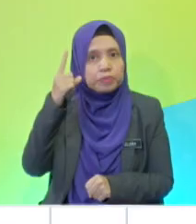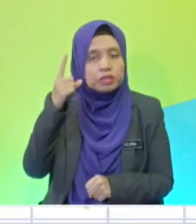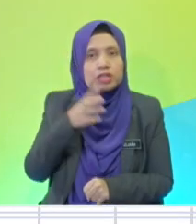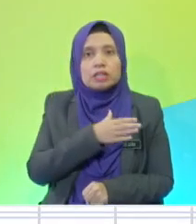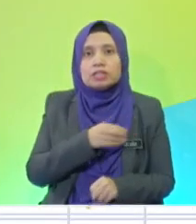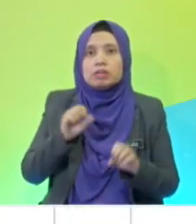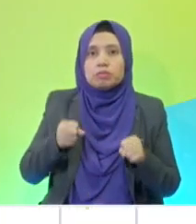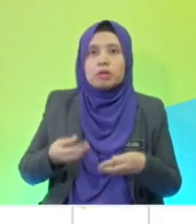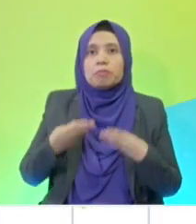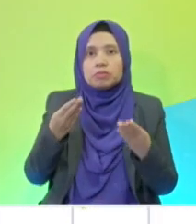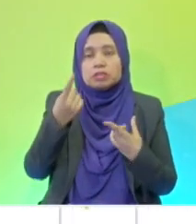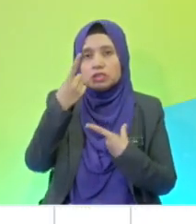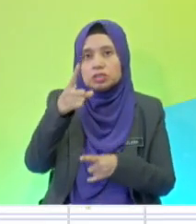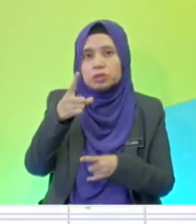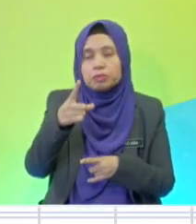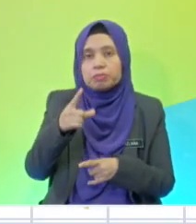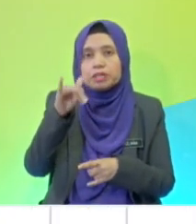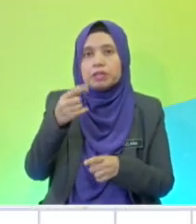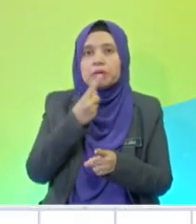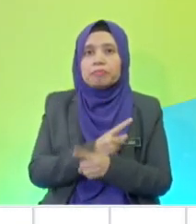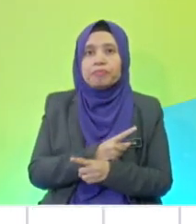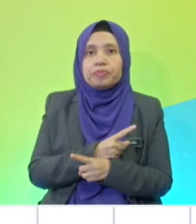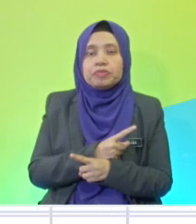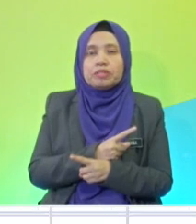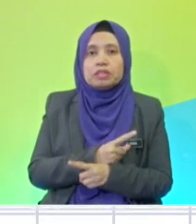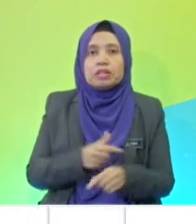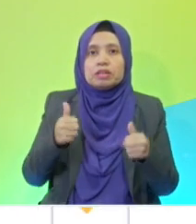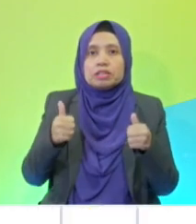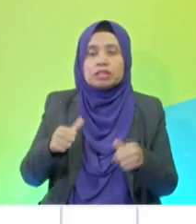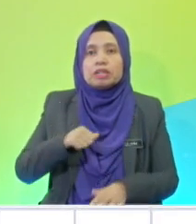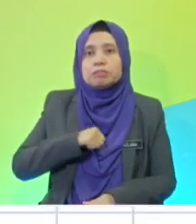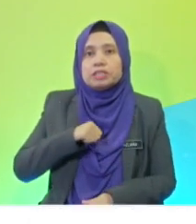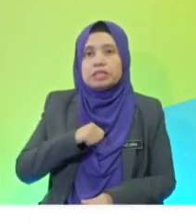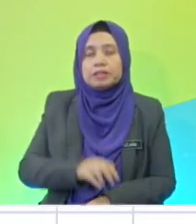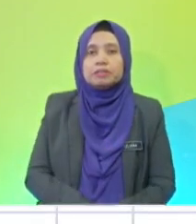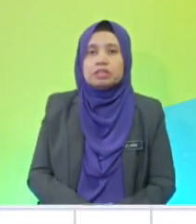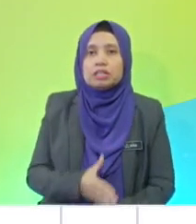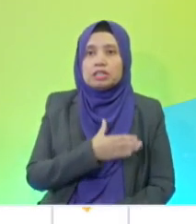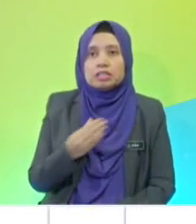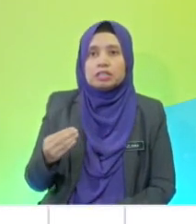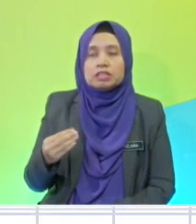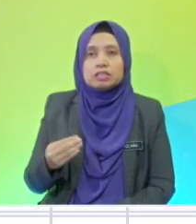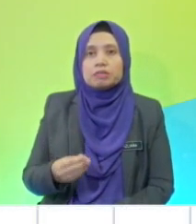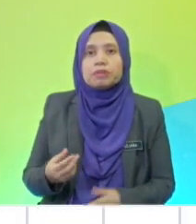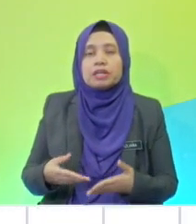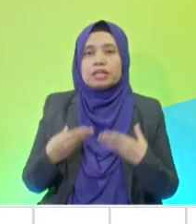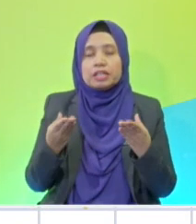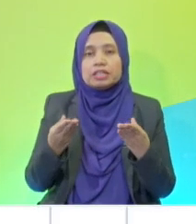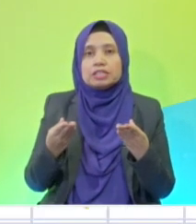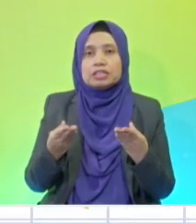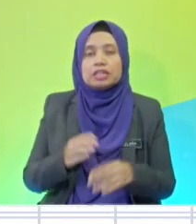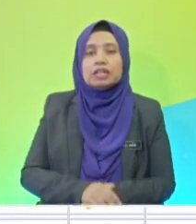they have given a lot of great answers. Alright. Okay, they are very independent and I shall reward them